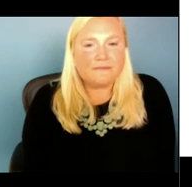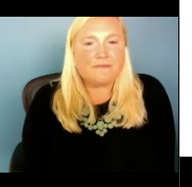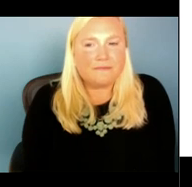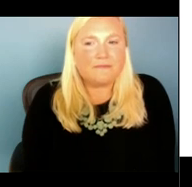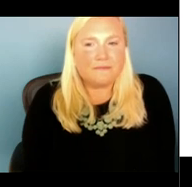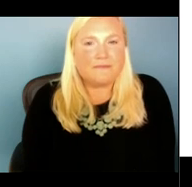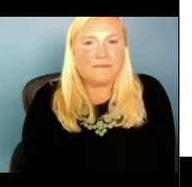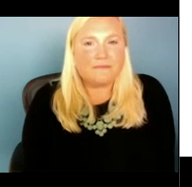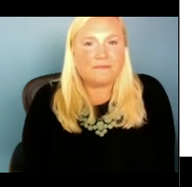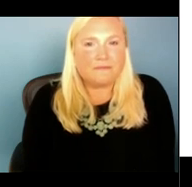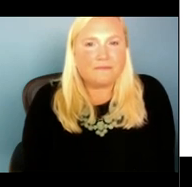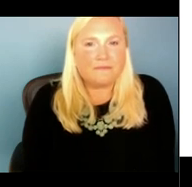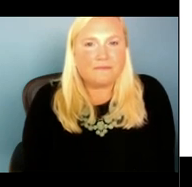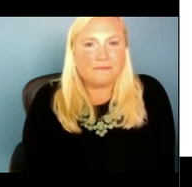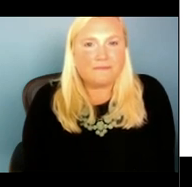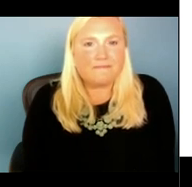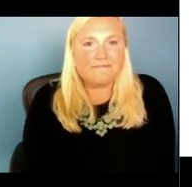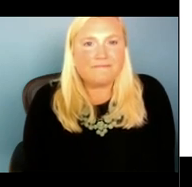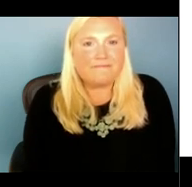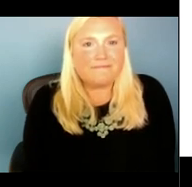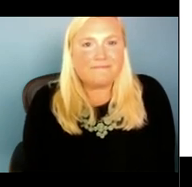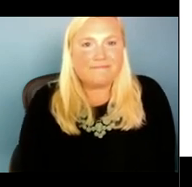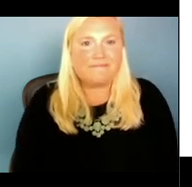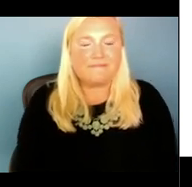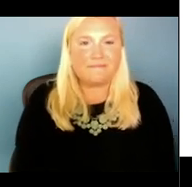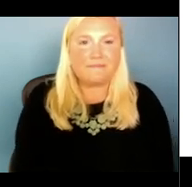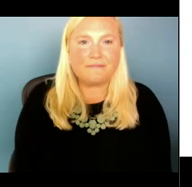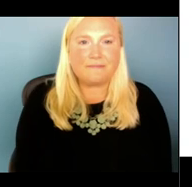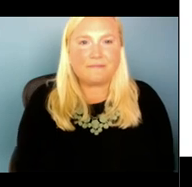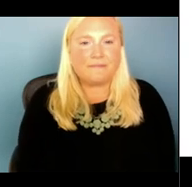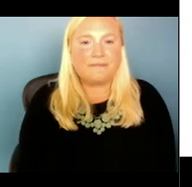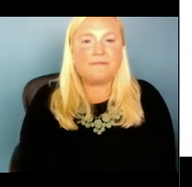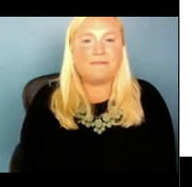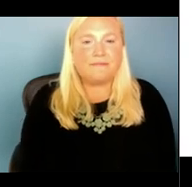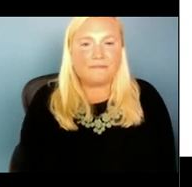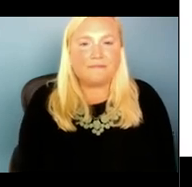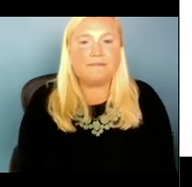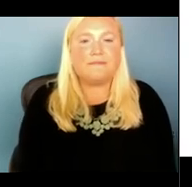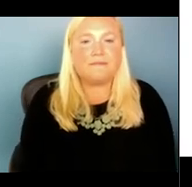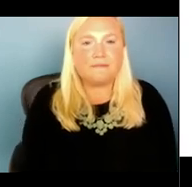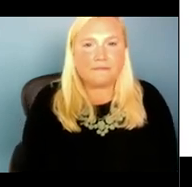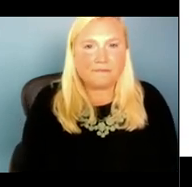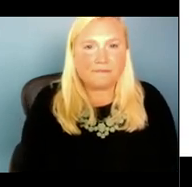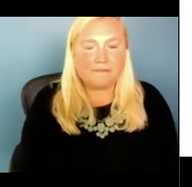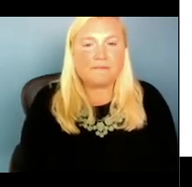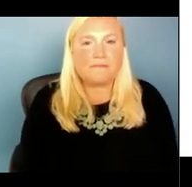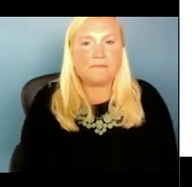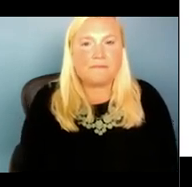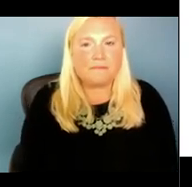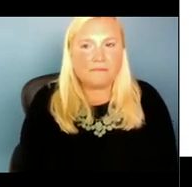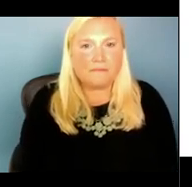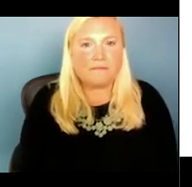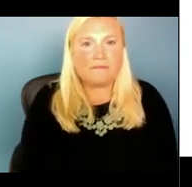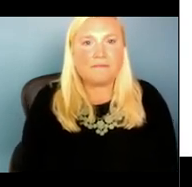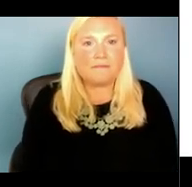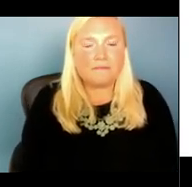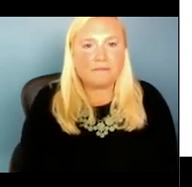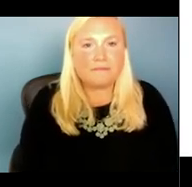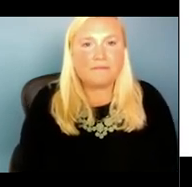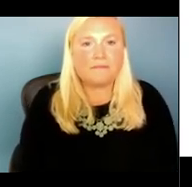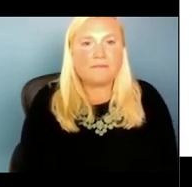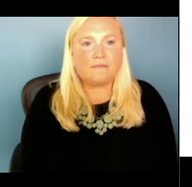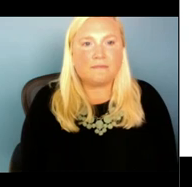all. And that's important to recognize, because as we help people understand that that loss of control is not their fault,